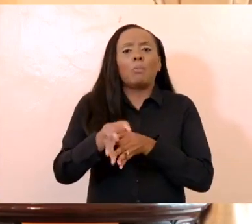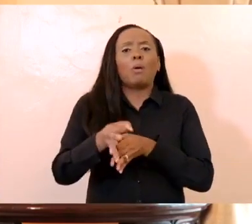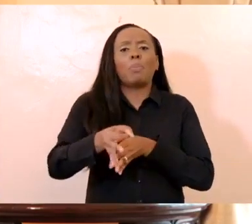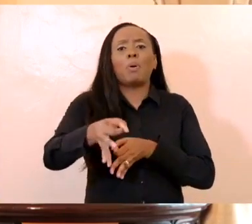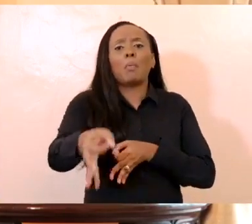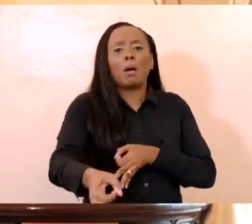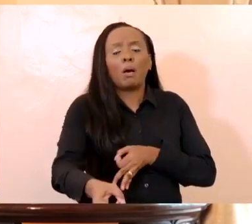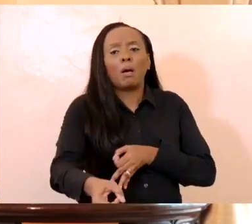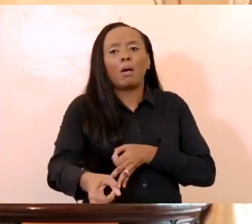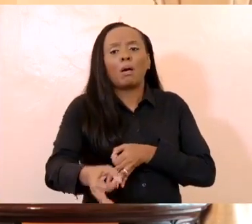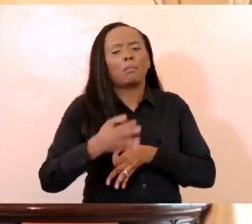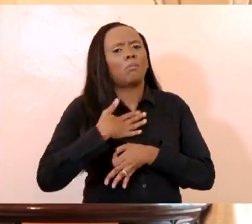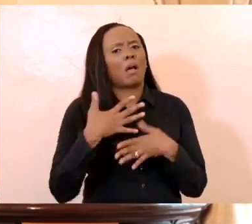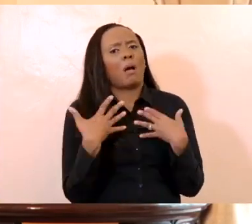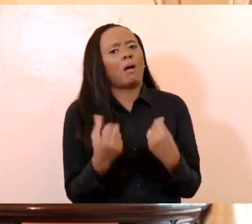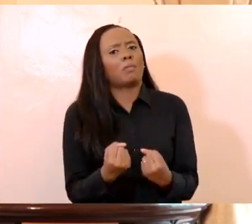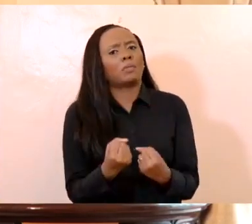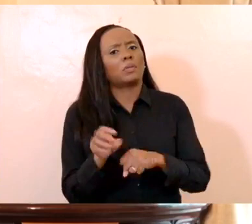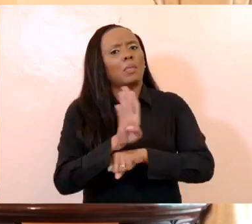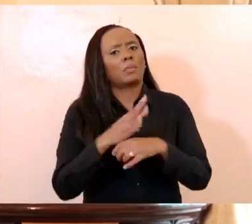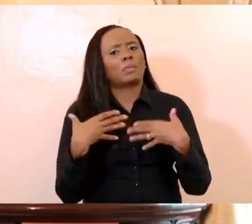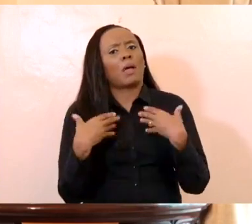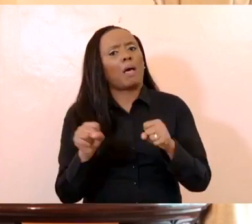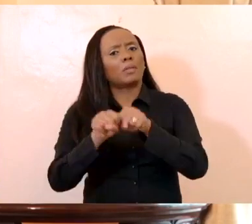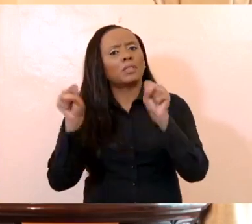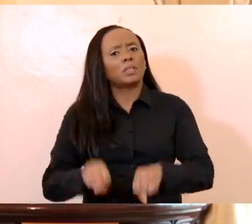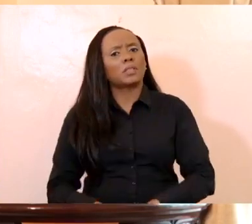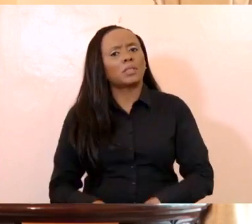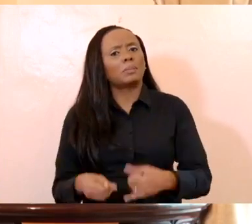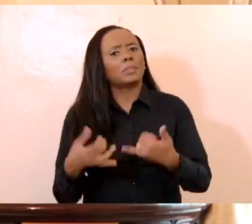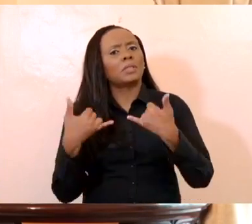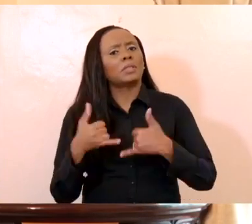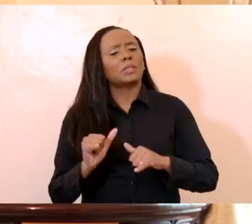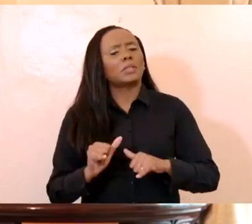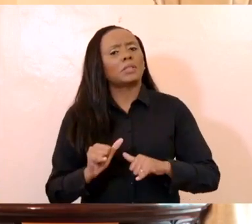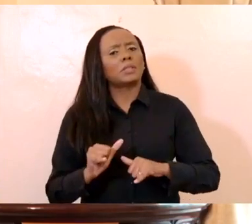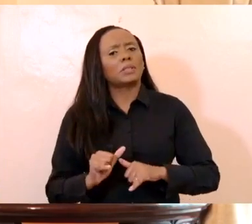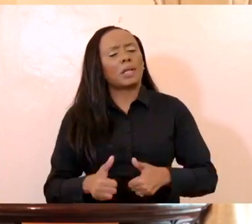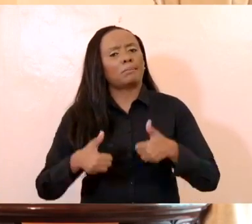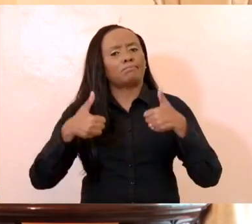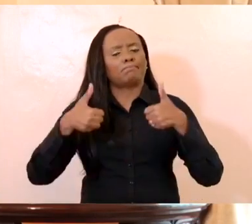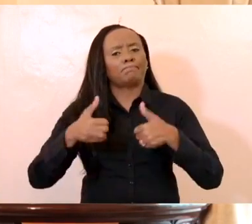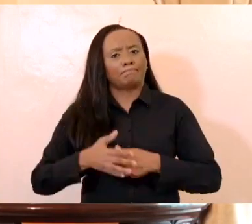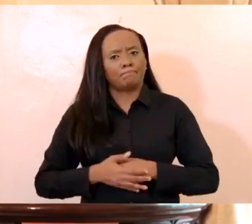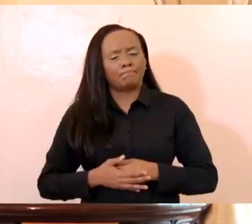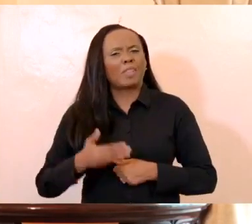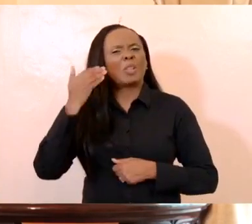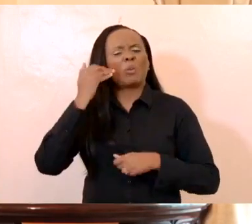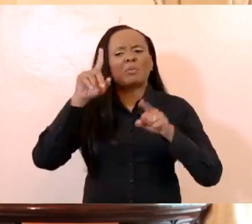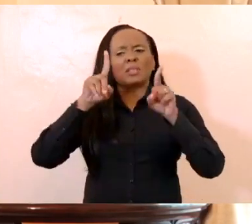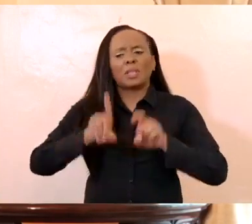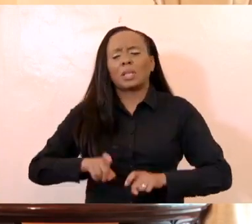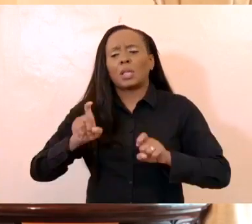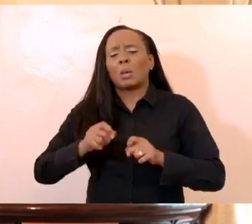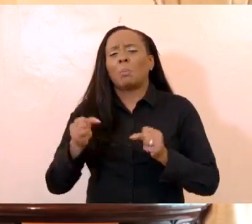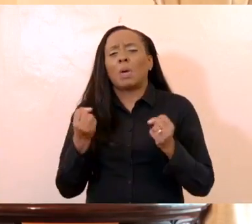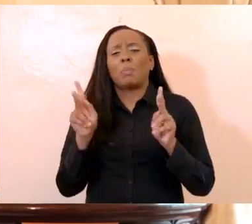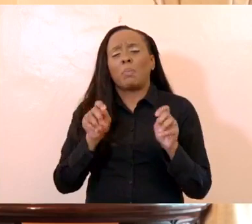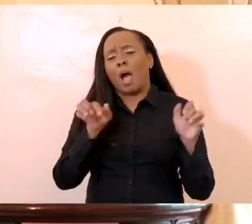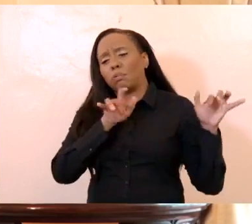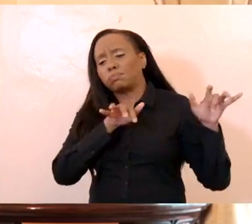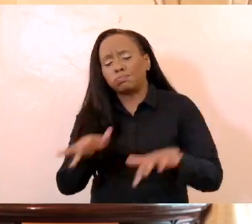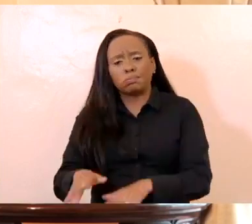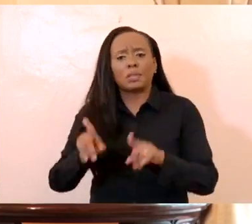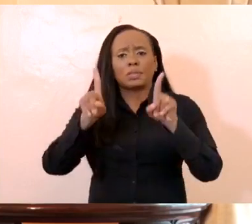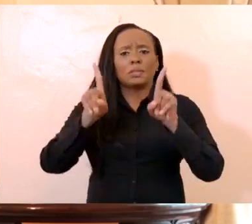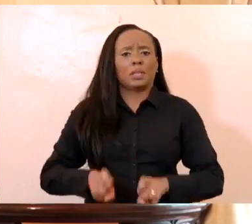in Barbados' healthcare system was never shaken. And I keep telling people that we might have been overwhelmed with our testing, but at no point in time was